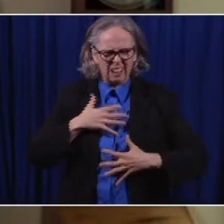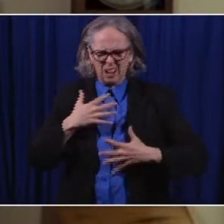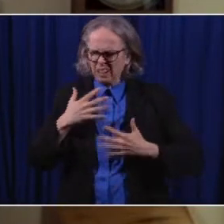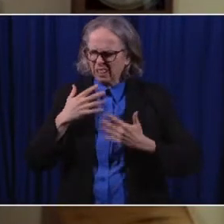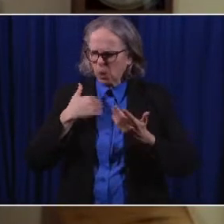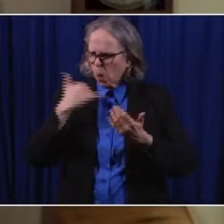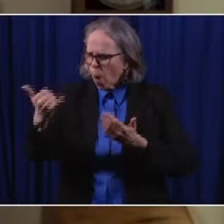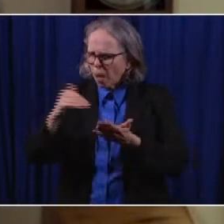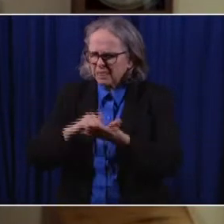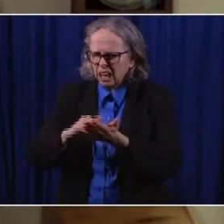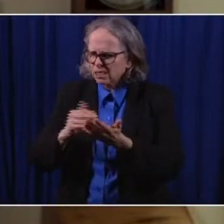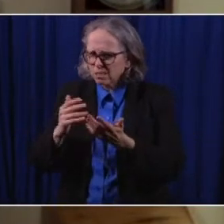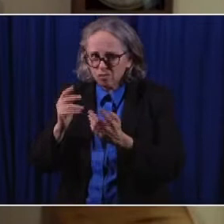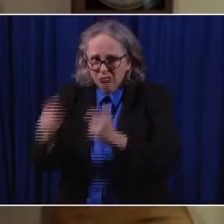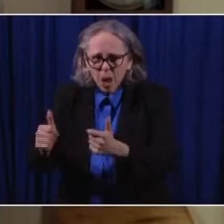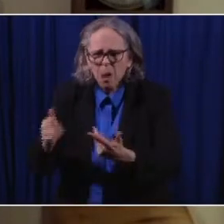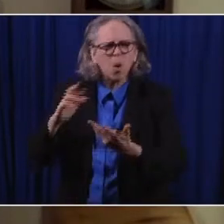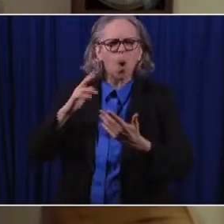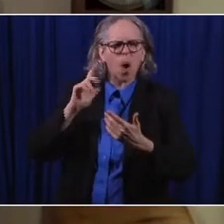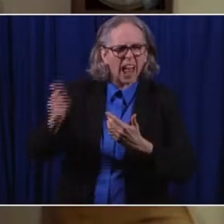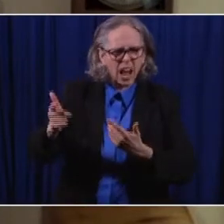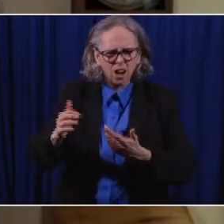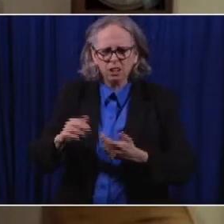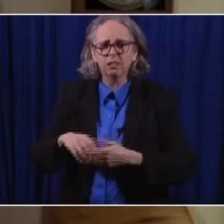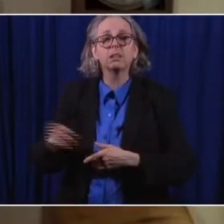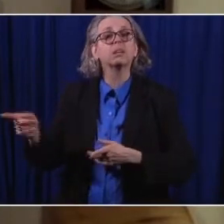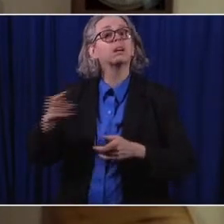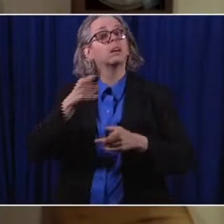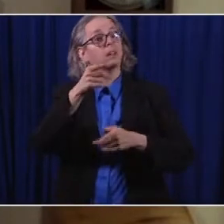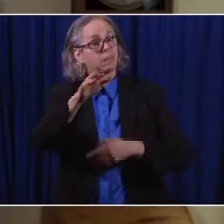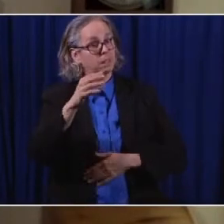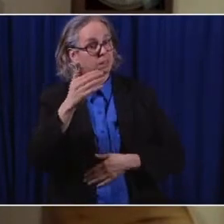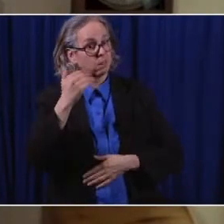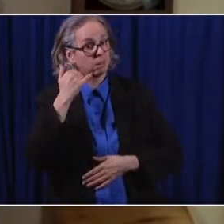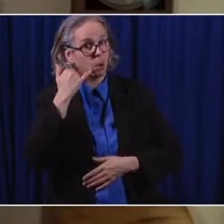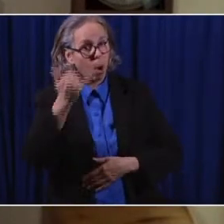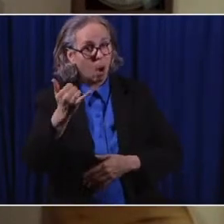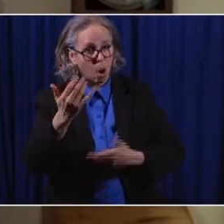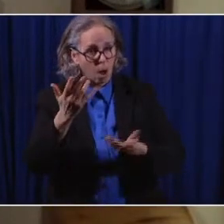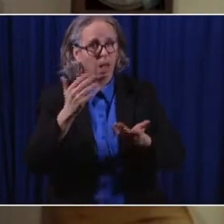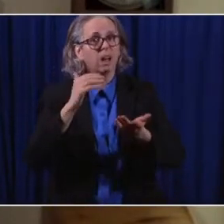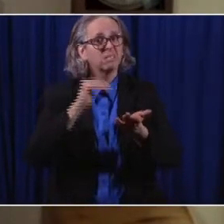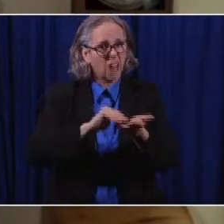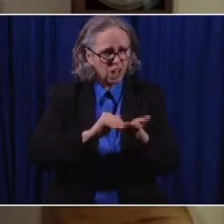called the doctor and you're staying home and you're following what the doctor tells you to do.